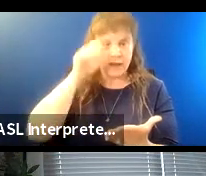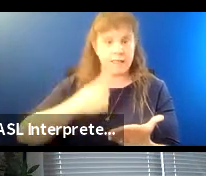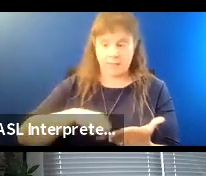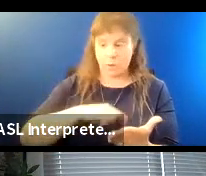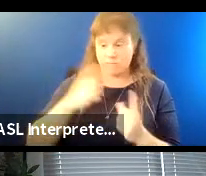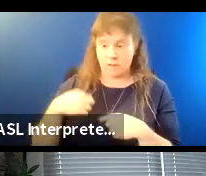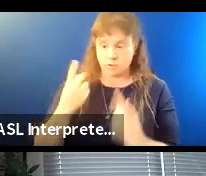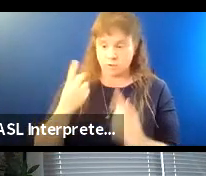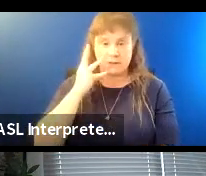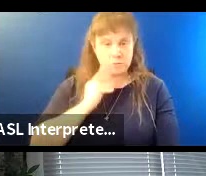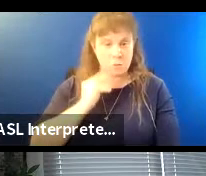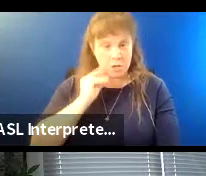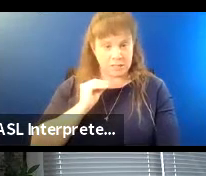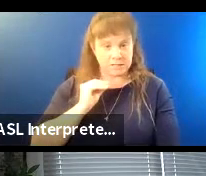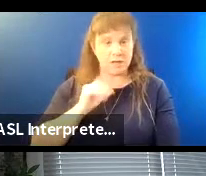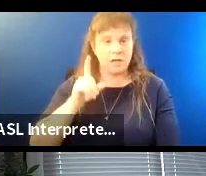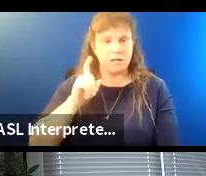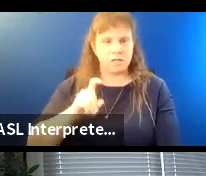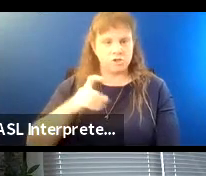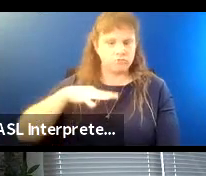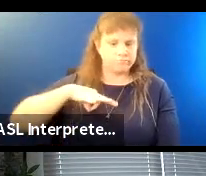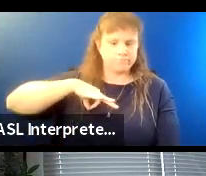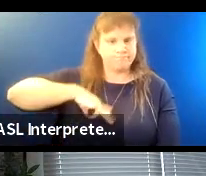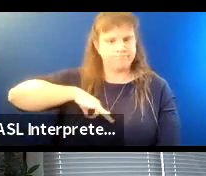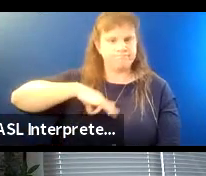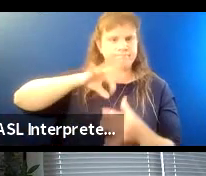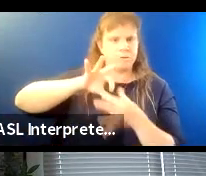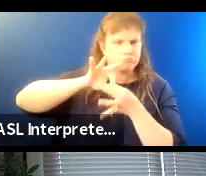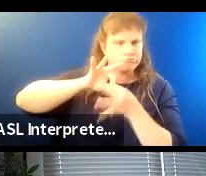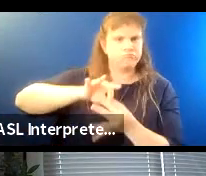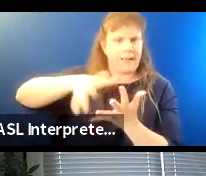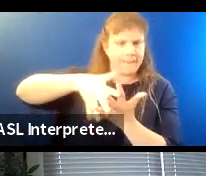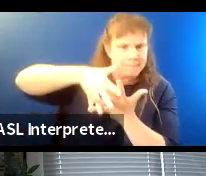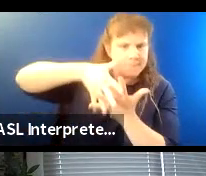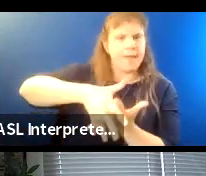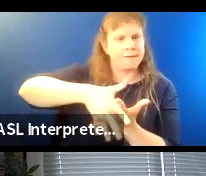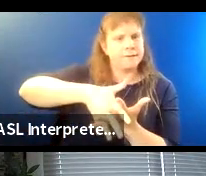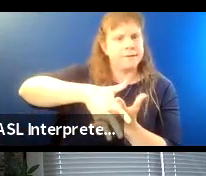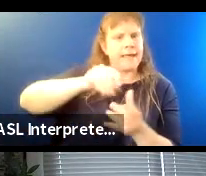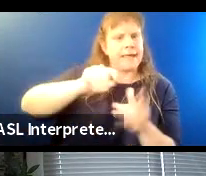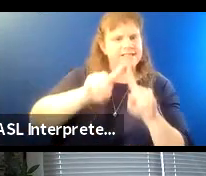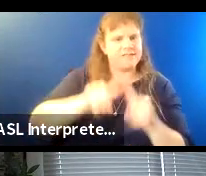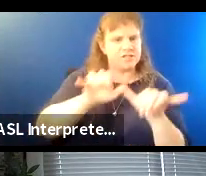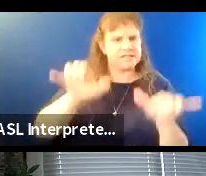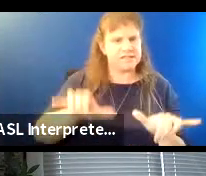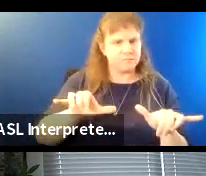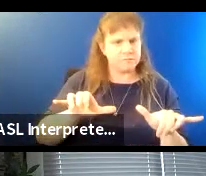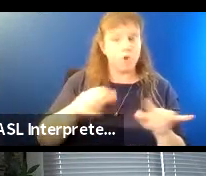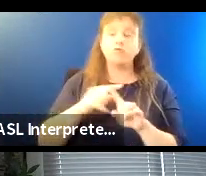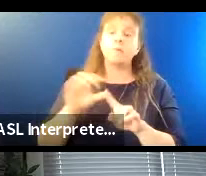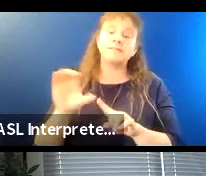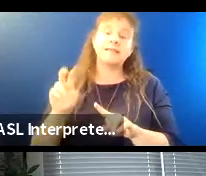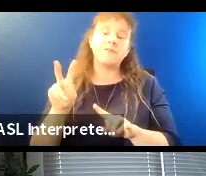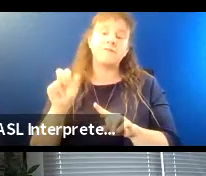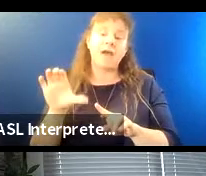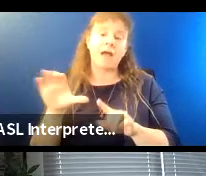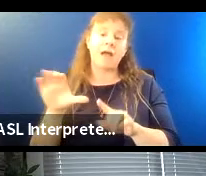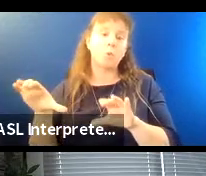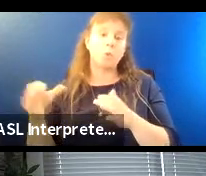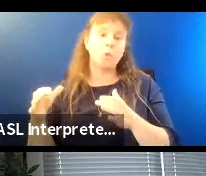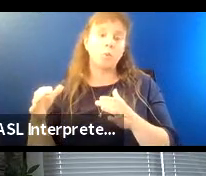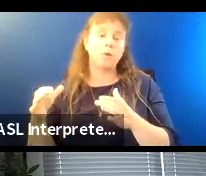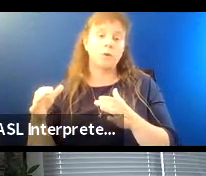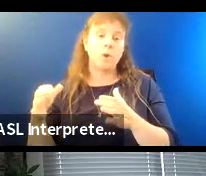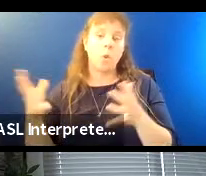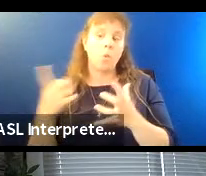experienced and gotten from this process, from the CVAC body, into